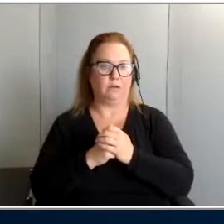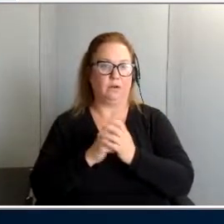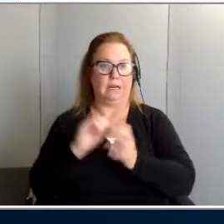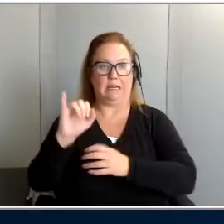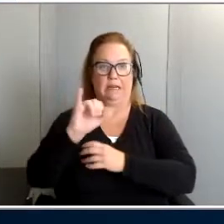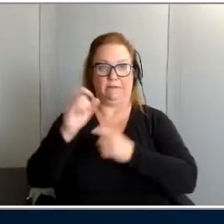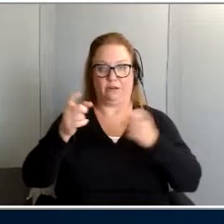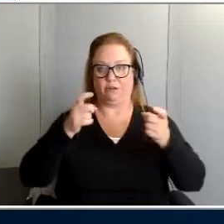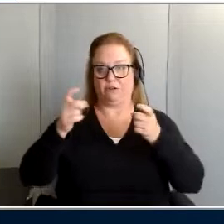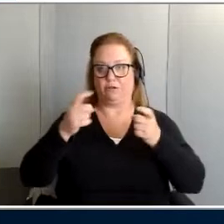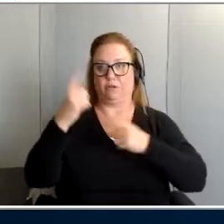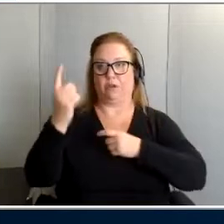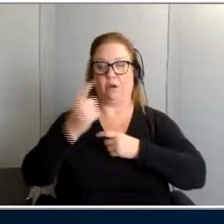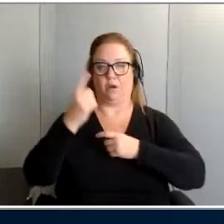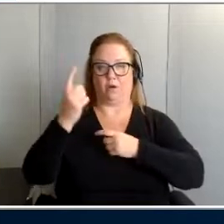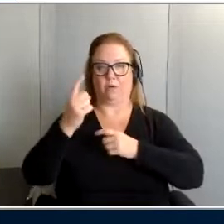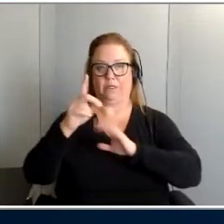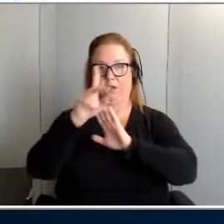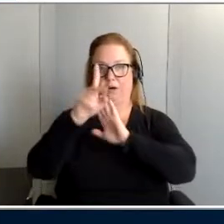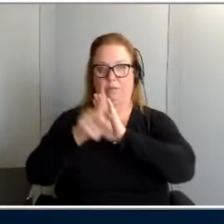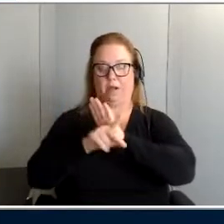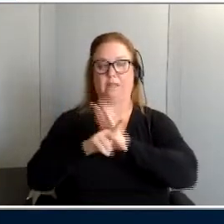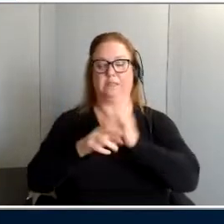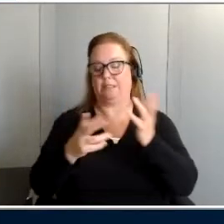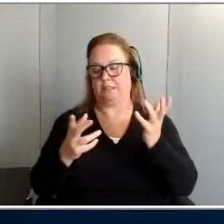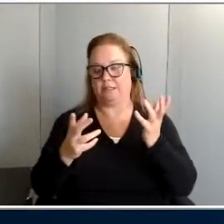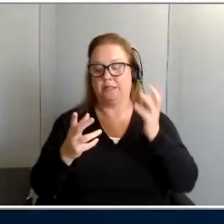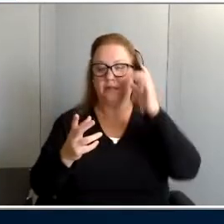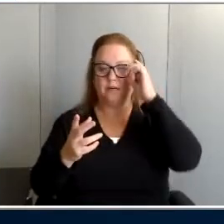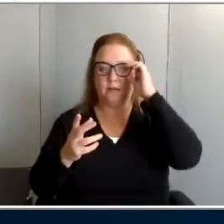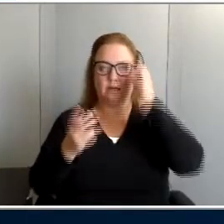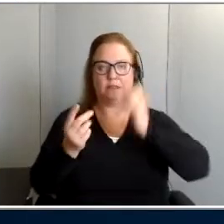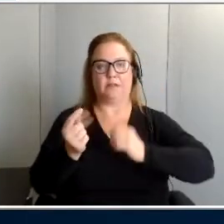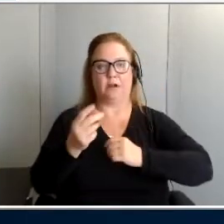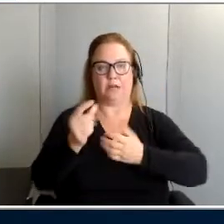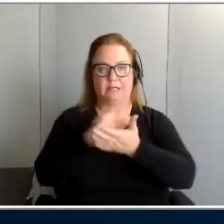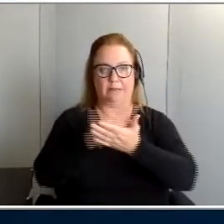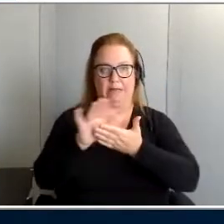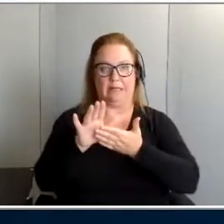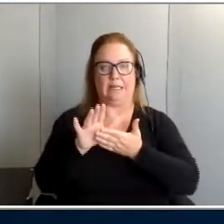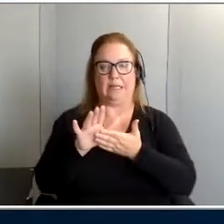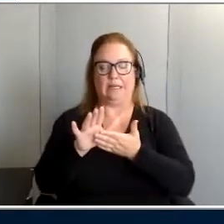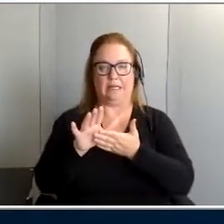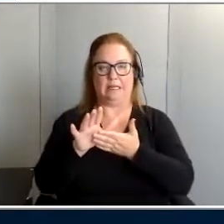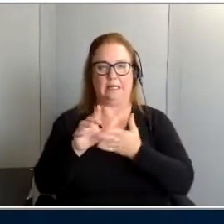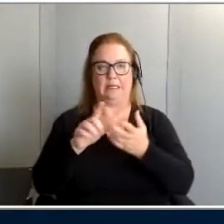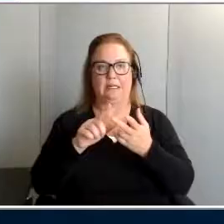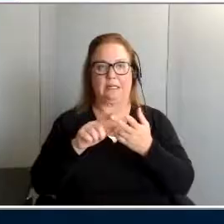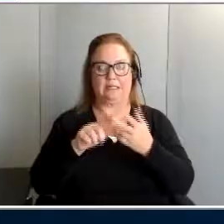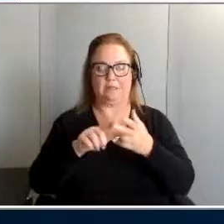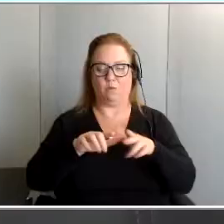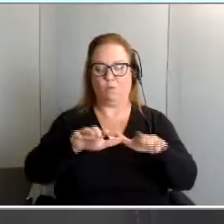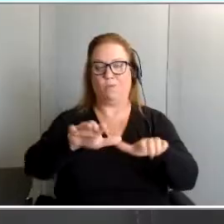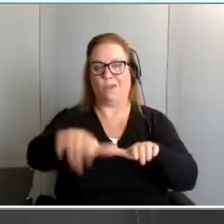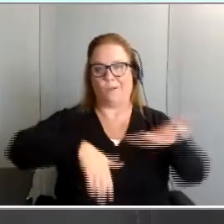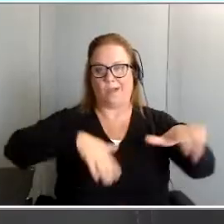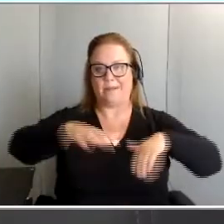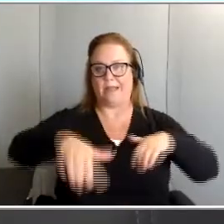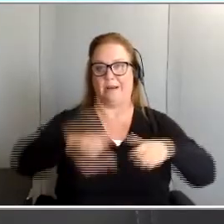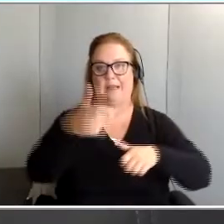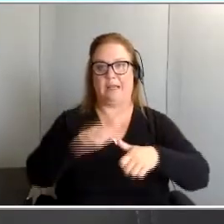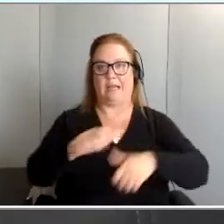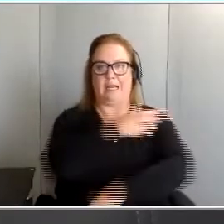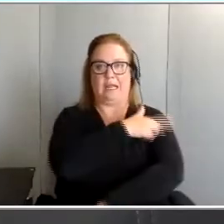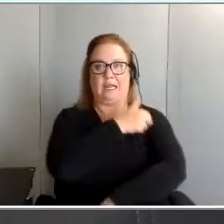in on what our policies and procedures are. The dog has to be clean. He gets a wipe down before we come into any hospital